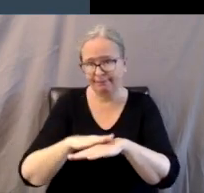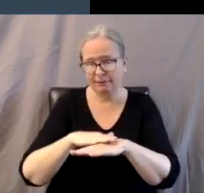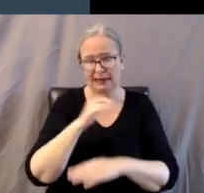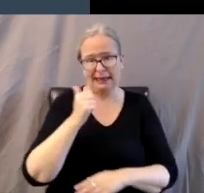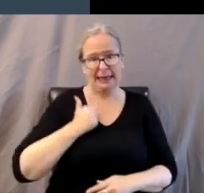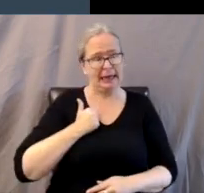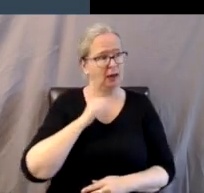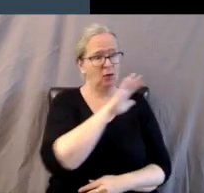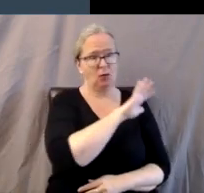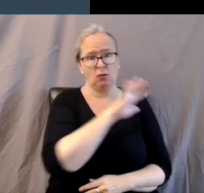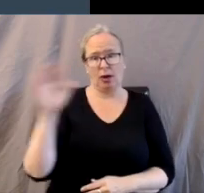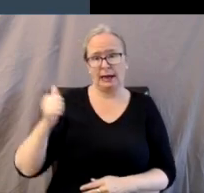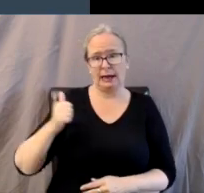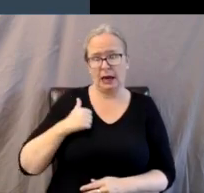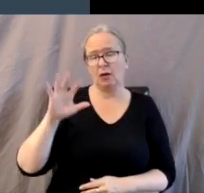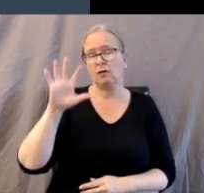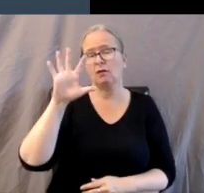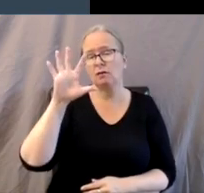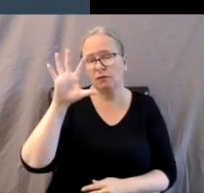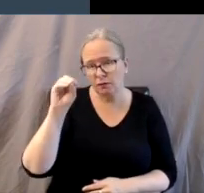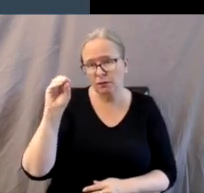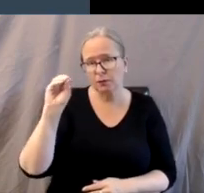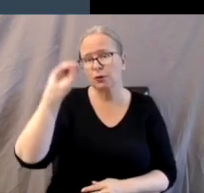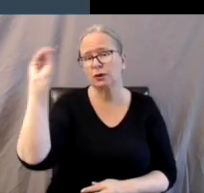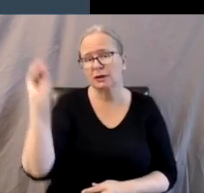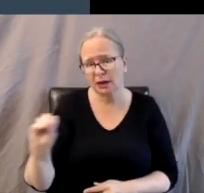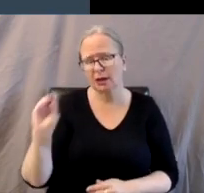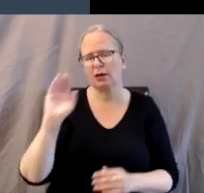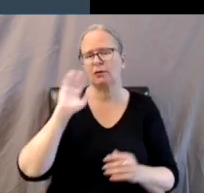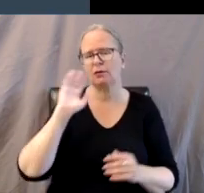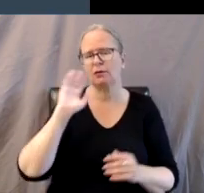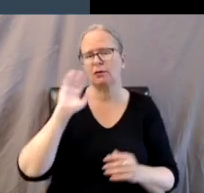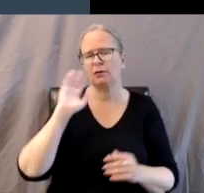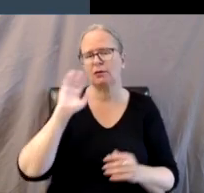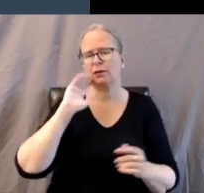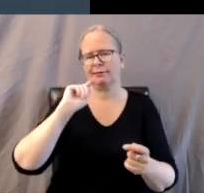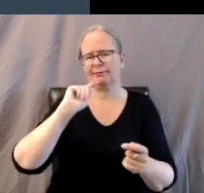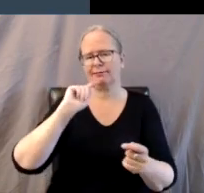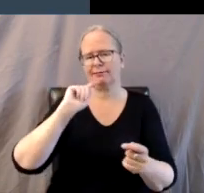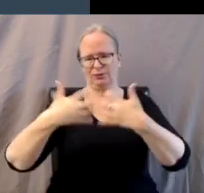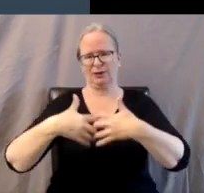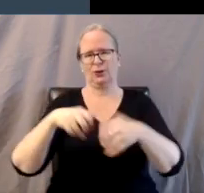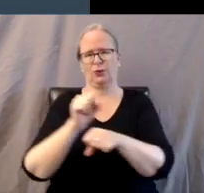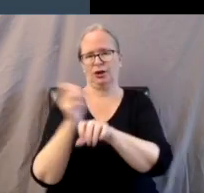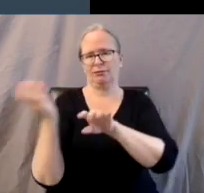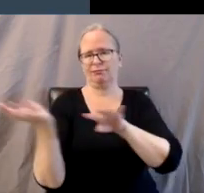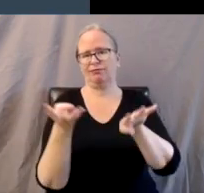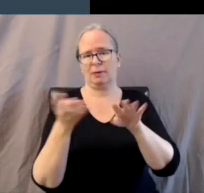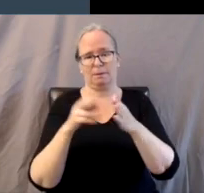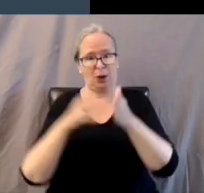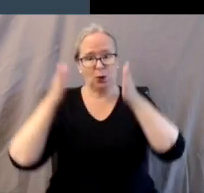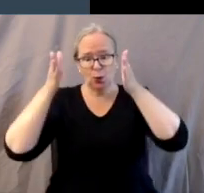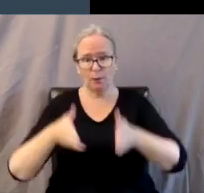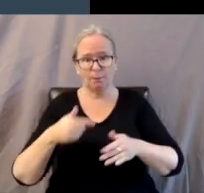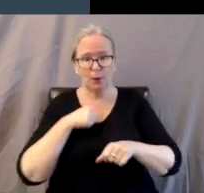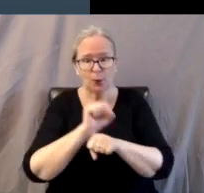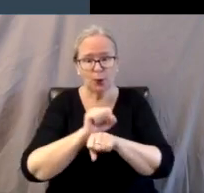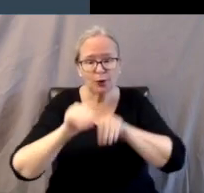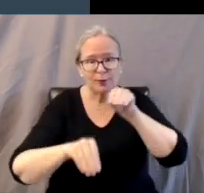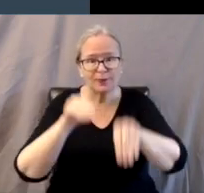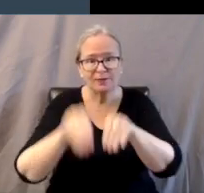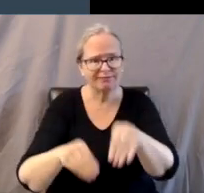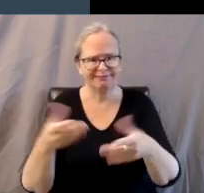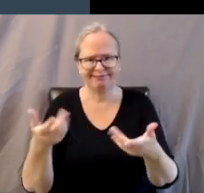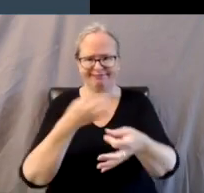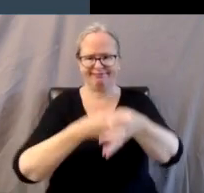Canada are at risk for this. Low-paying retail and wholesale trade are now the leading employment sector